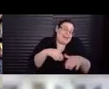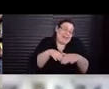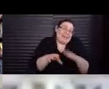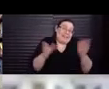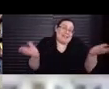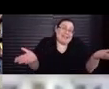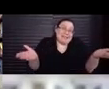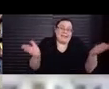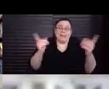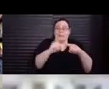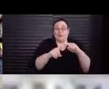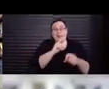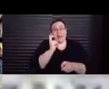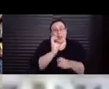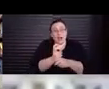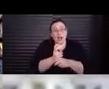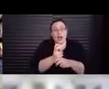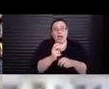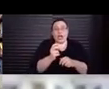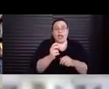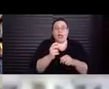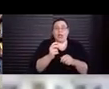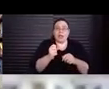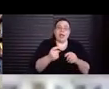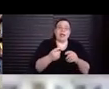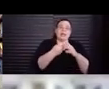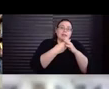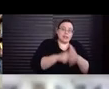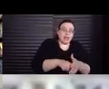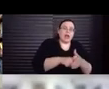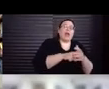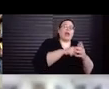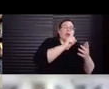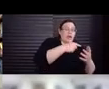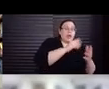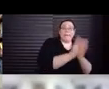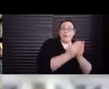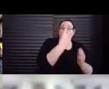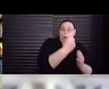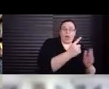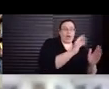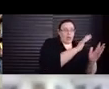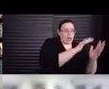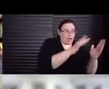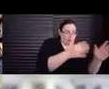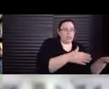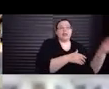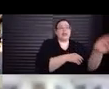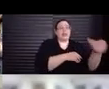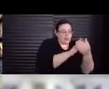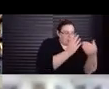But it was really hard, because then I had to like start from book one and go through and see what was there. So those are the